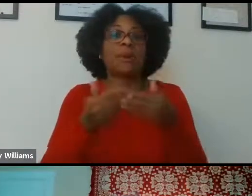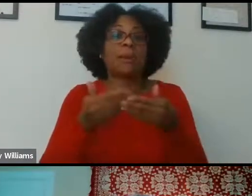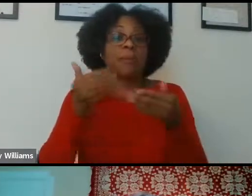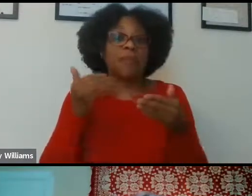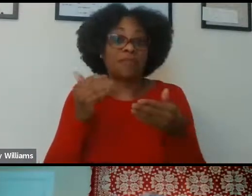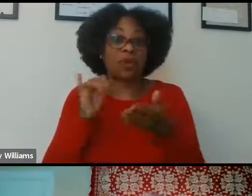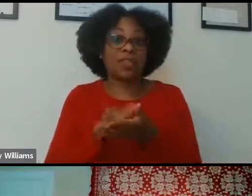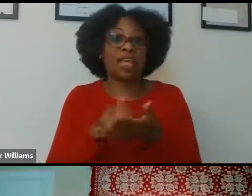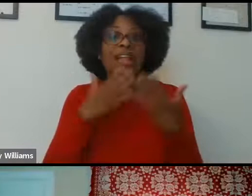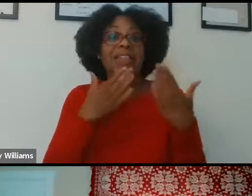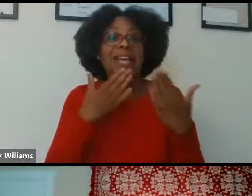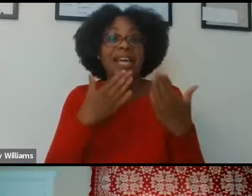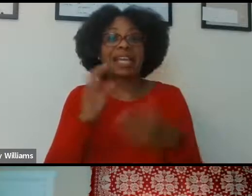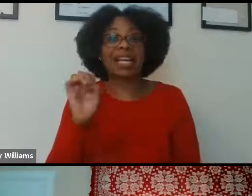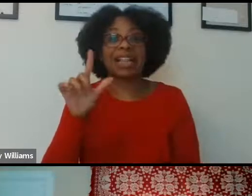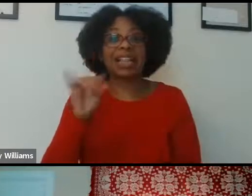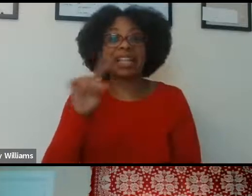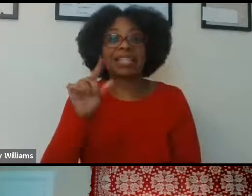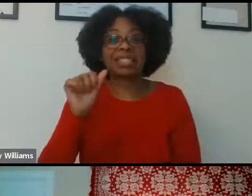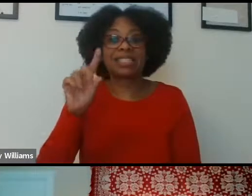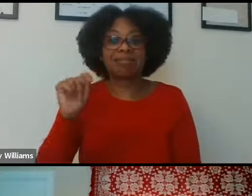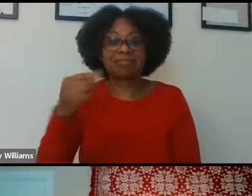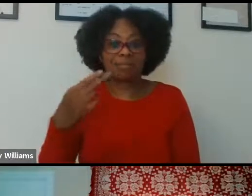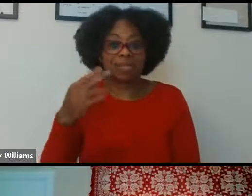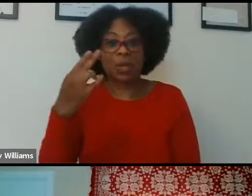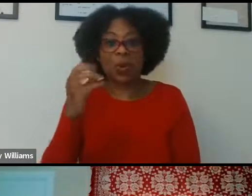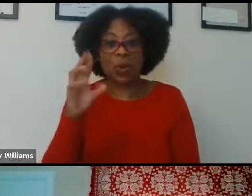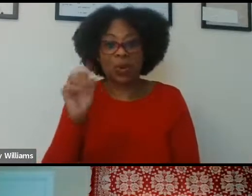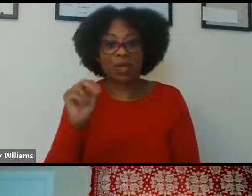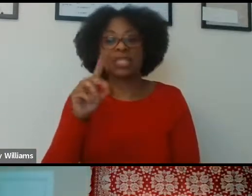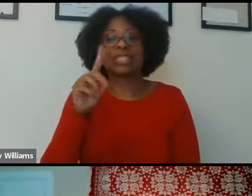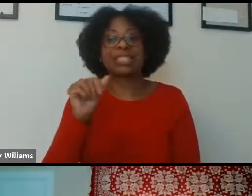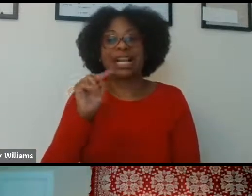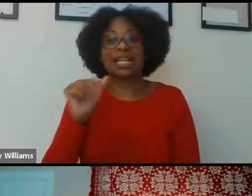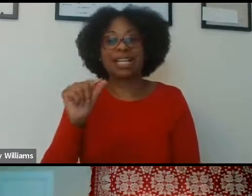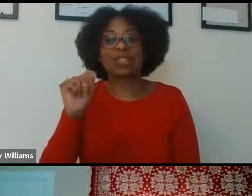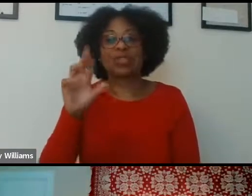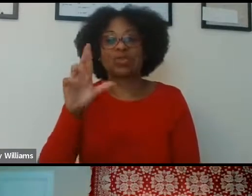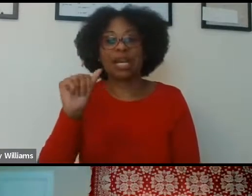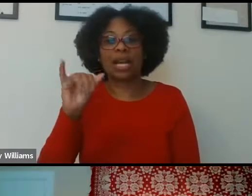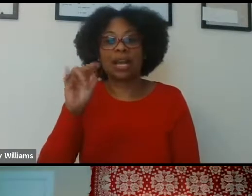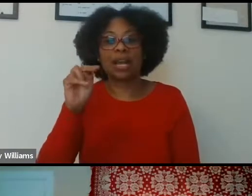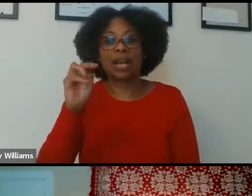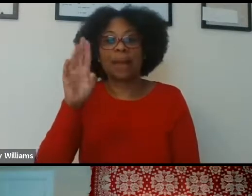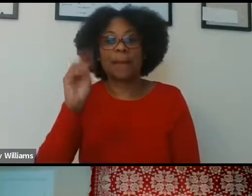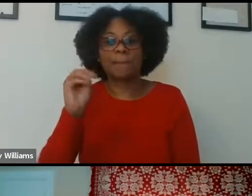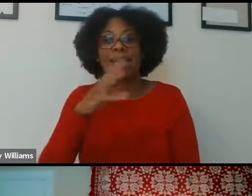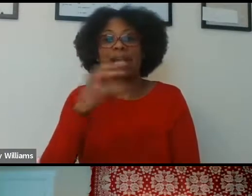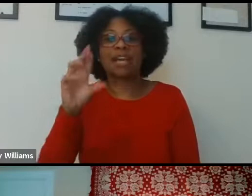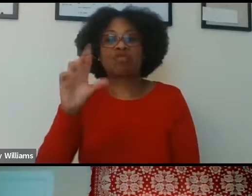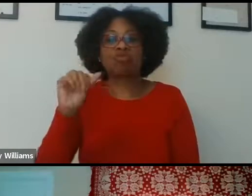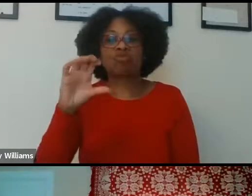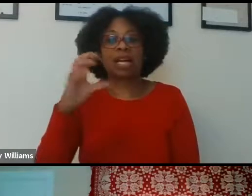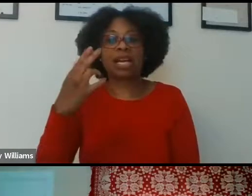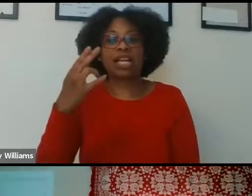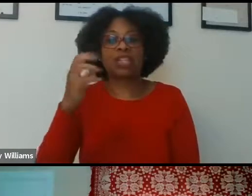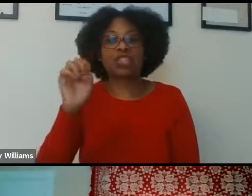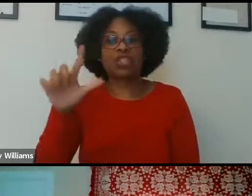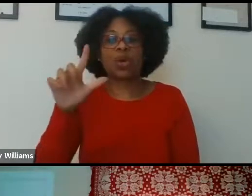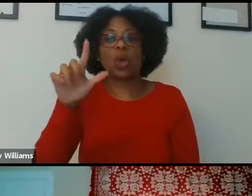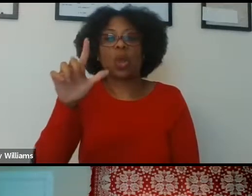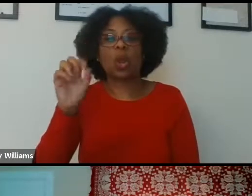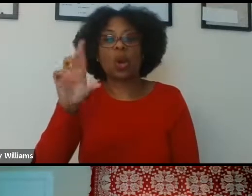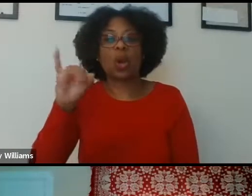I'd like to thank Elizabeth Horn. I'd like to thank Dana Traynham and Rachel Gloria for providing